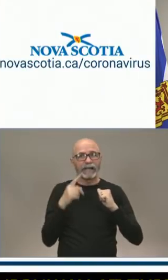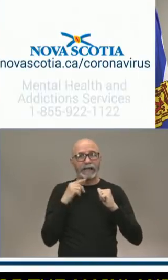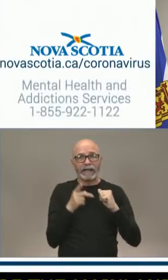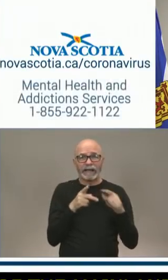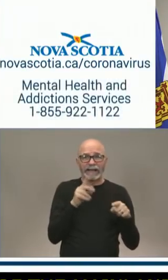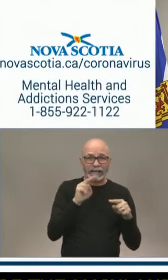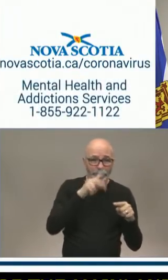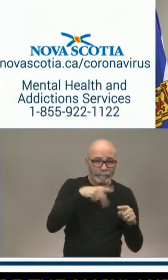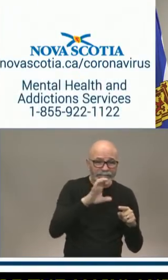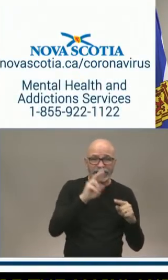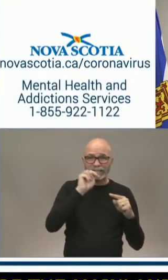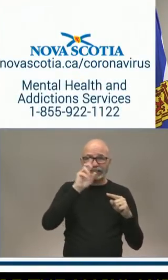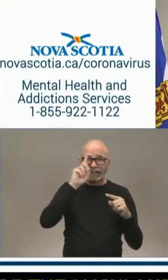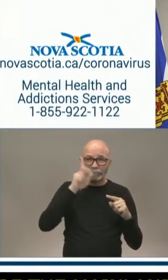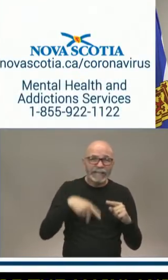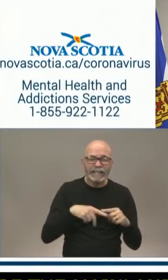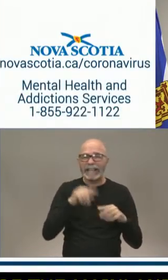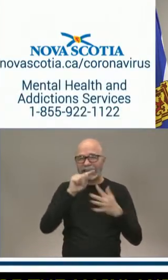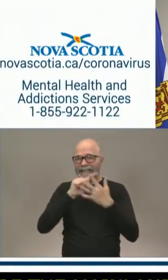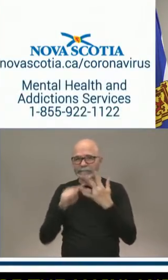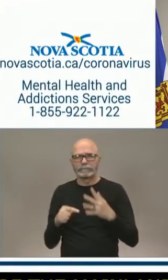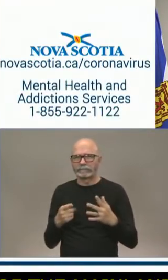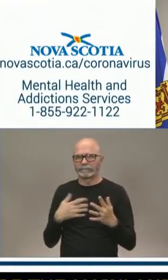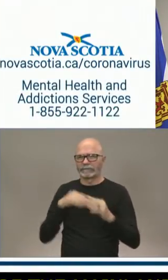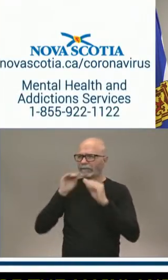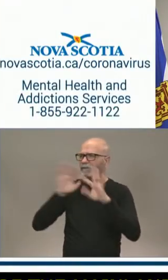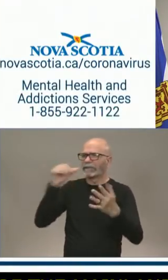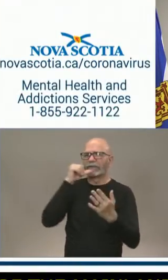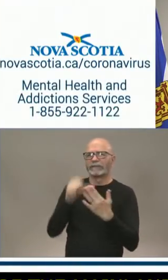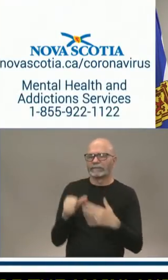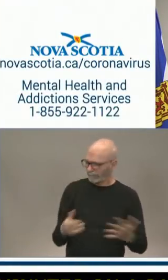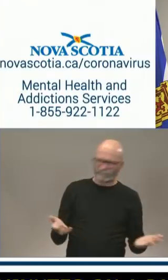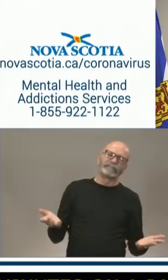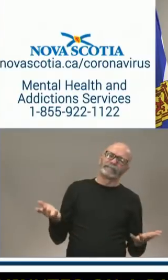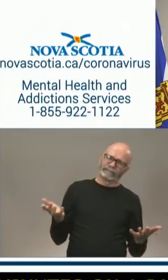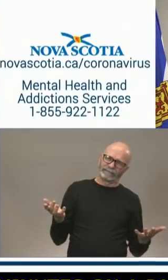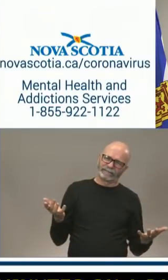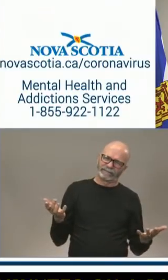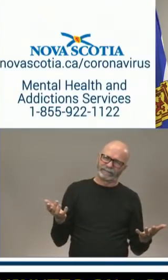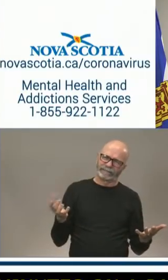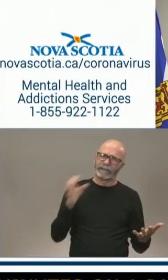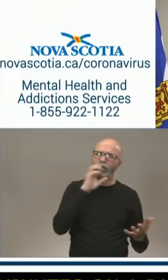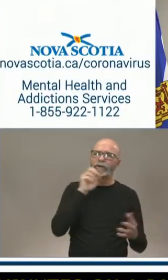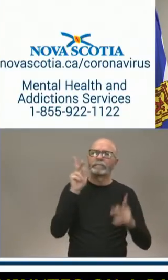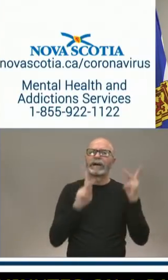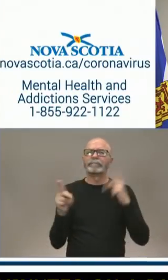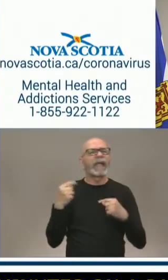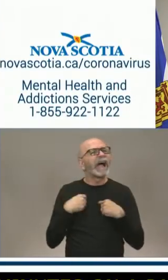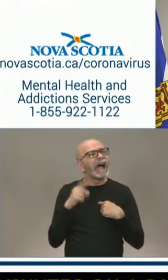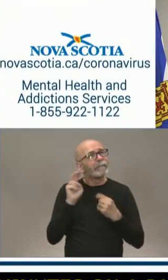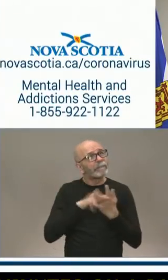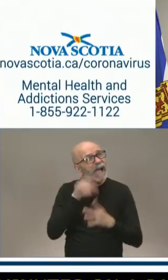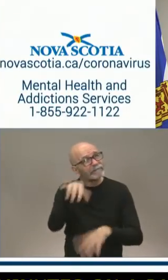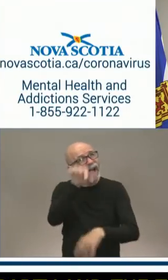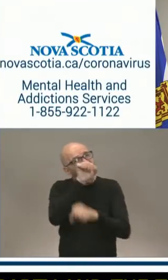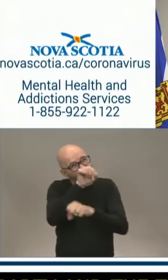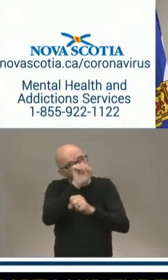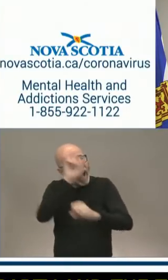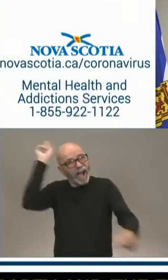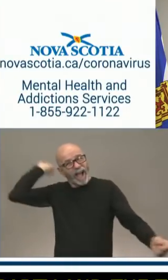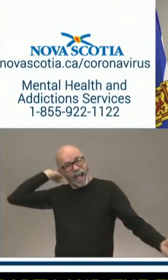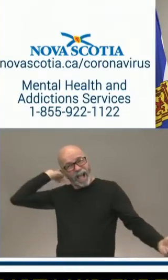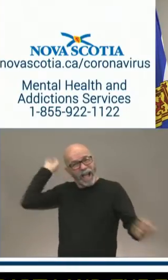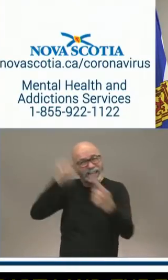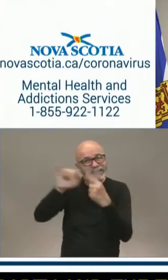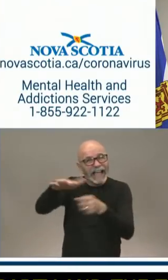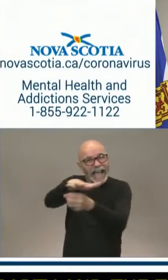here put that letter out, we've been bombarded with calls from older people who are concerned and agree. And it doesn't sound,